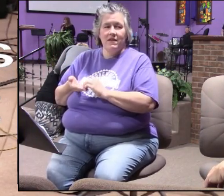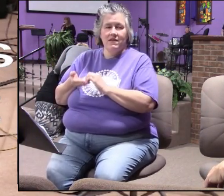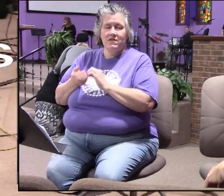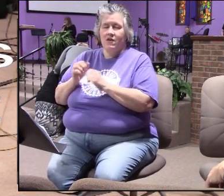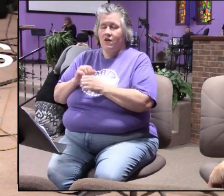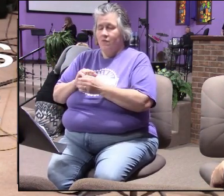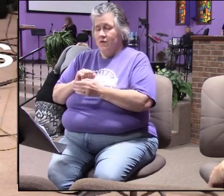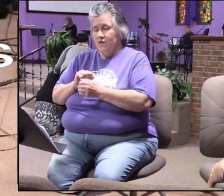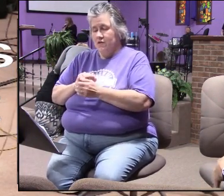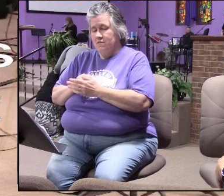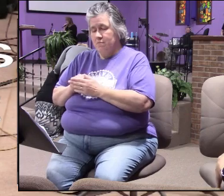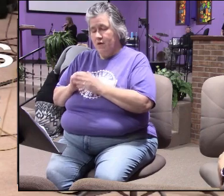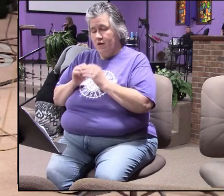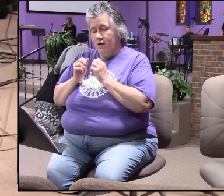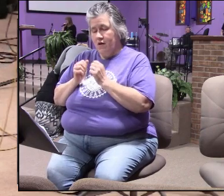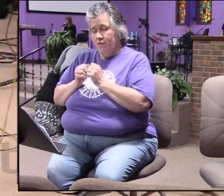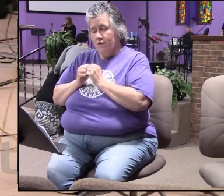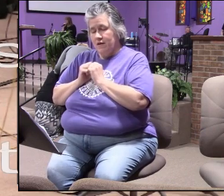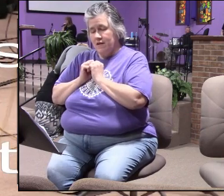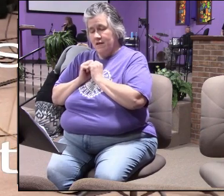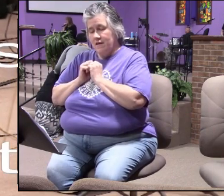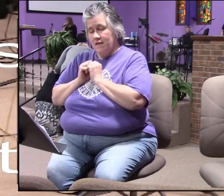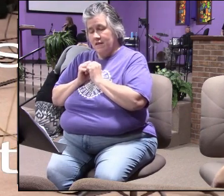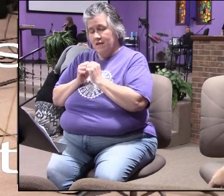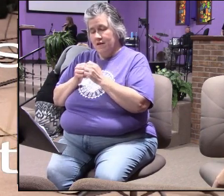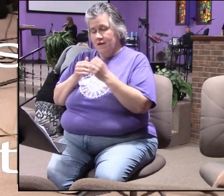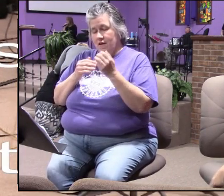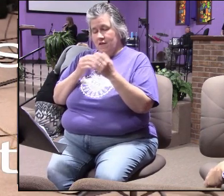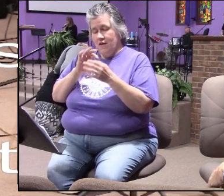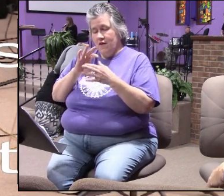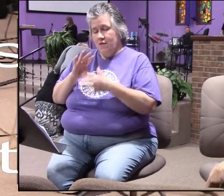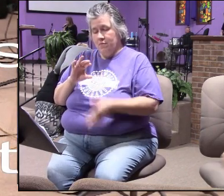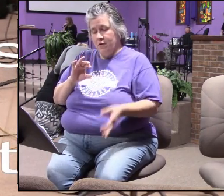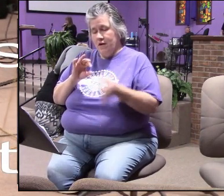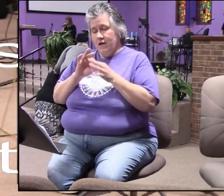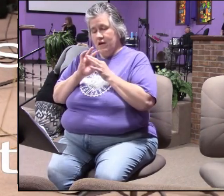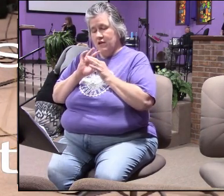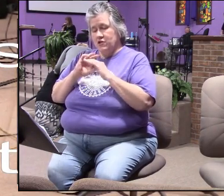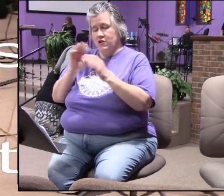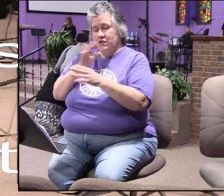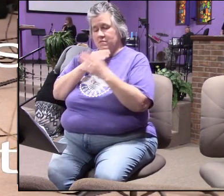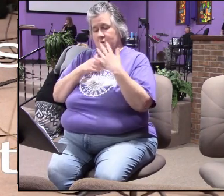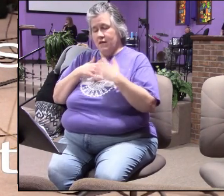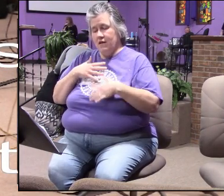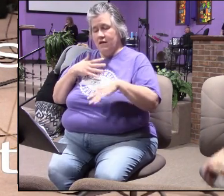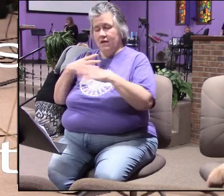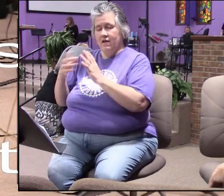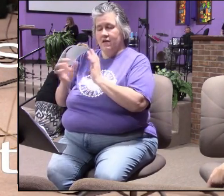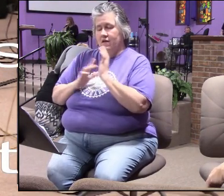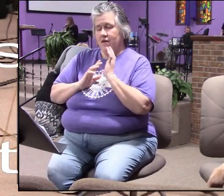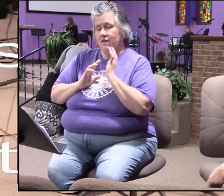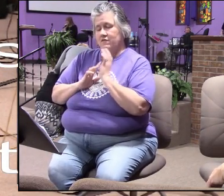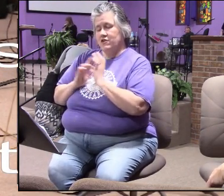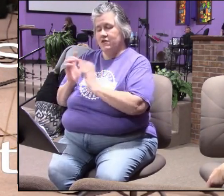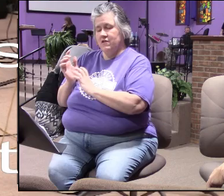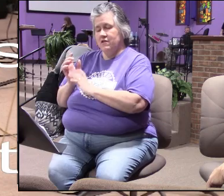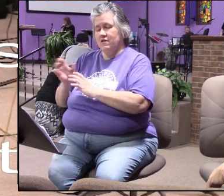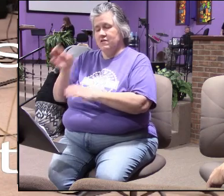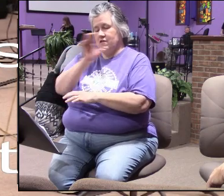was bought with the precious blood of